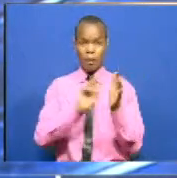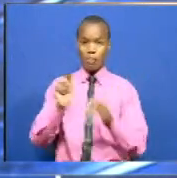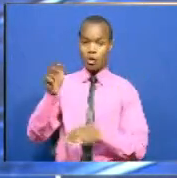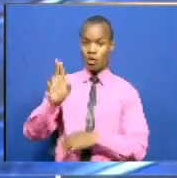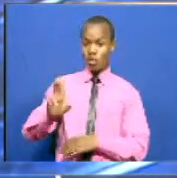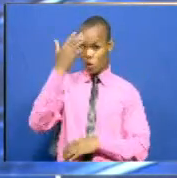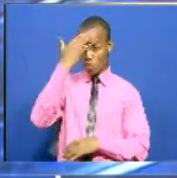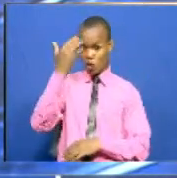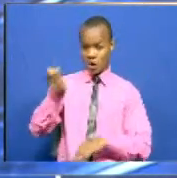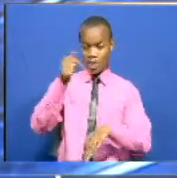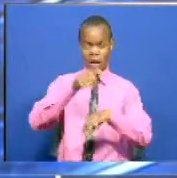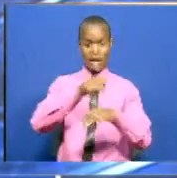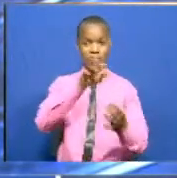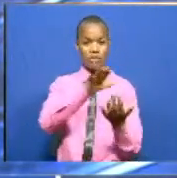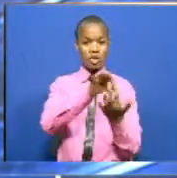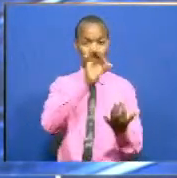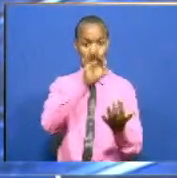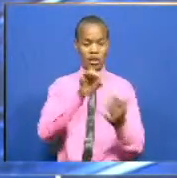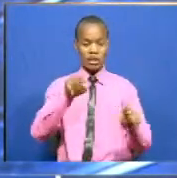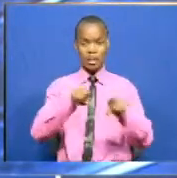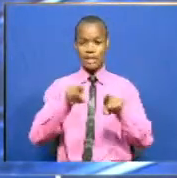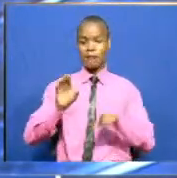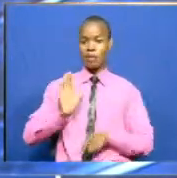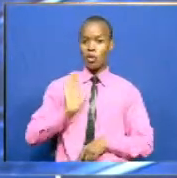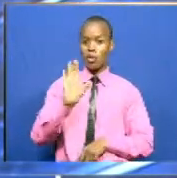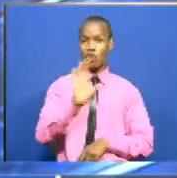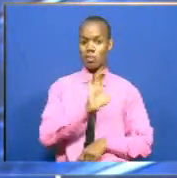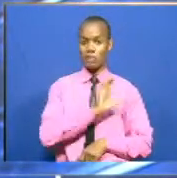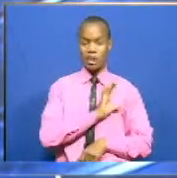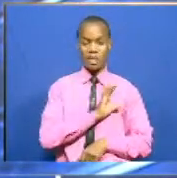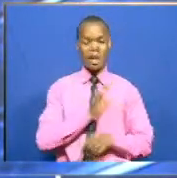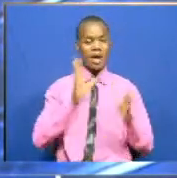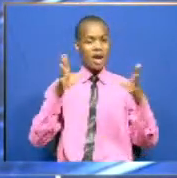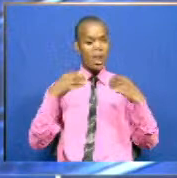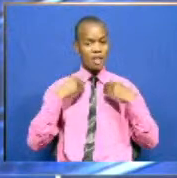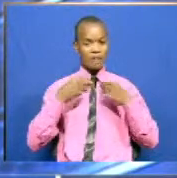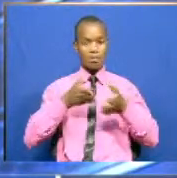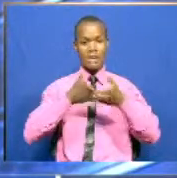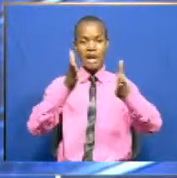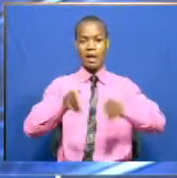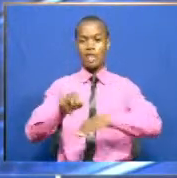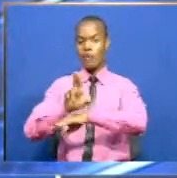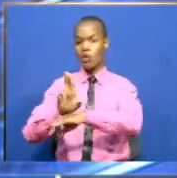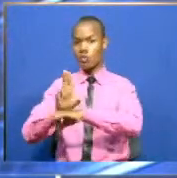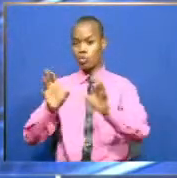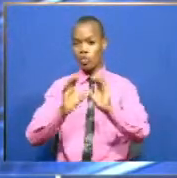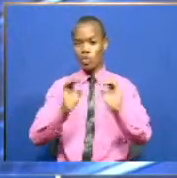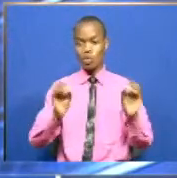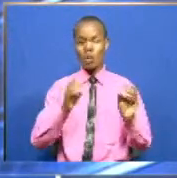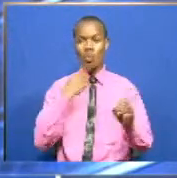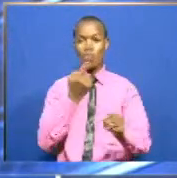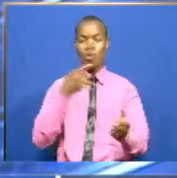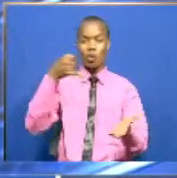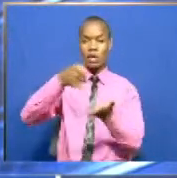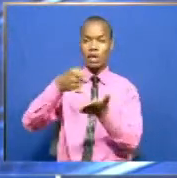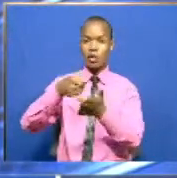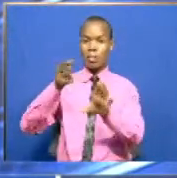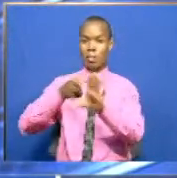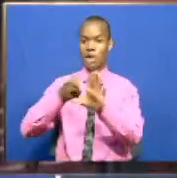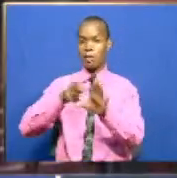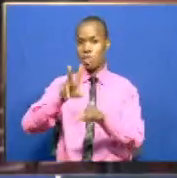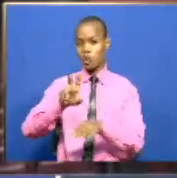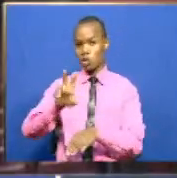ambassadorial appointments and told the community not to be misled by leaders already engaging in the 2022 succession